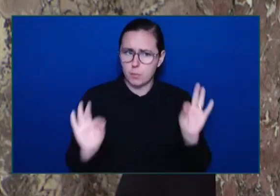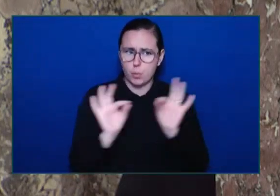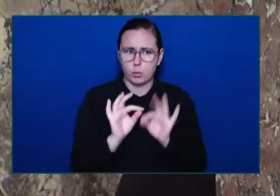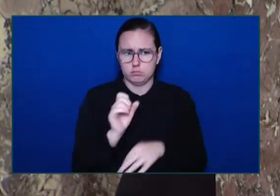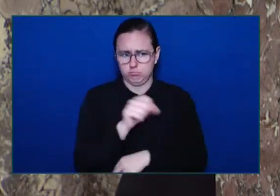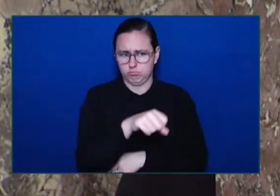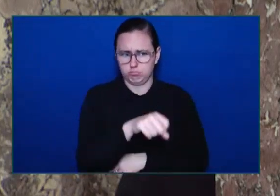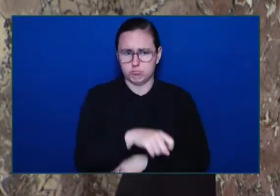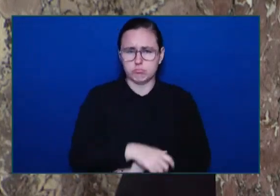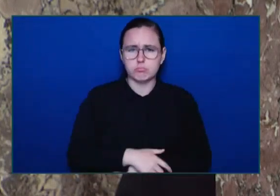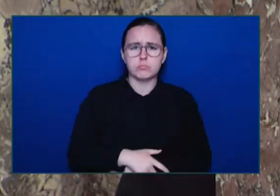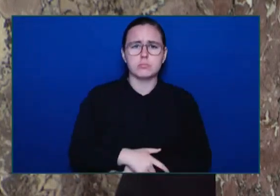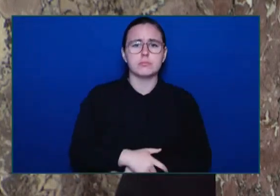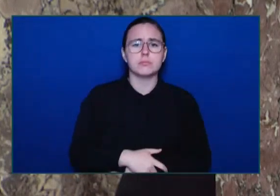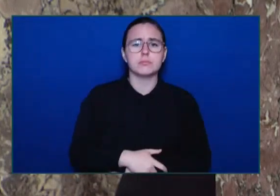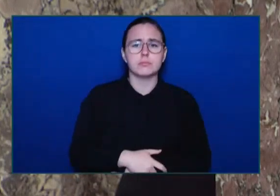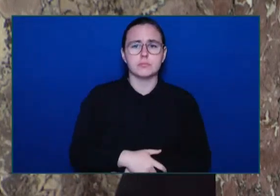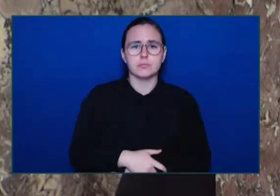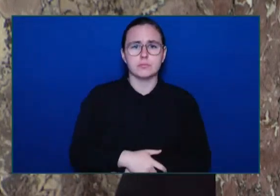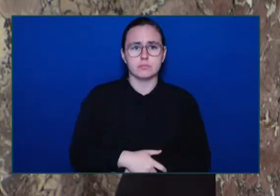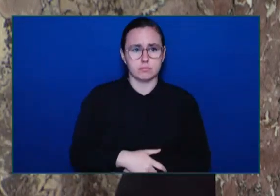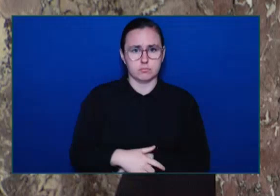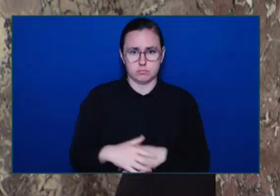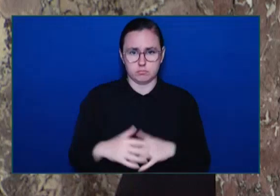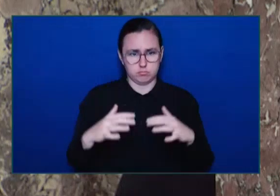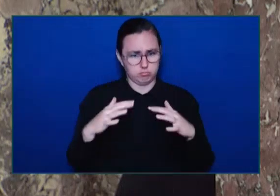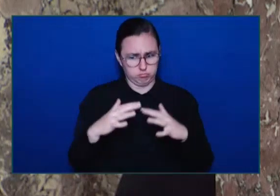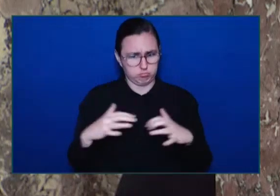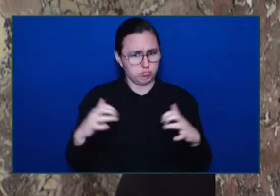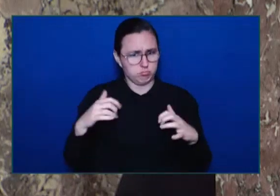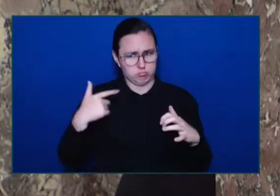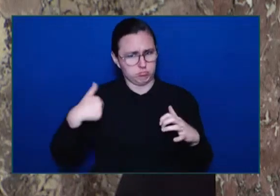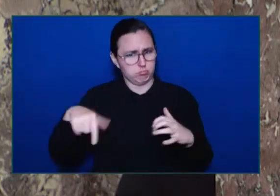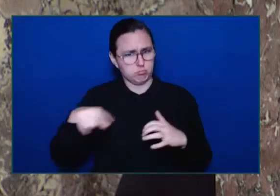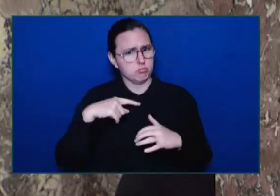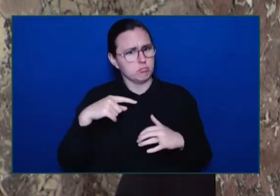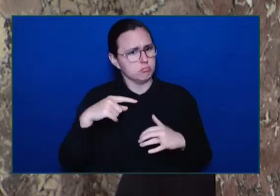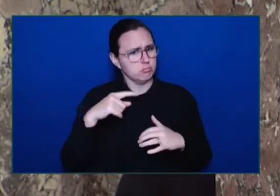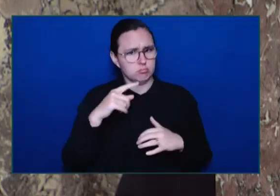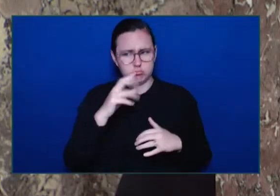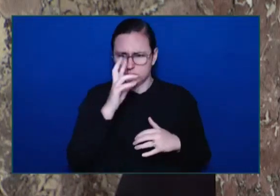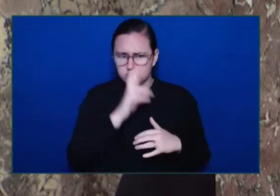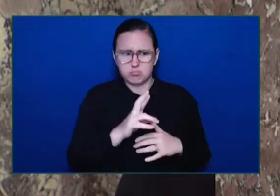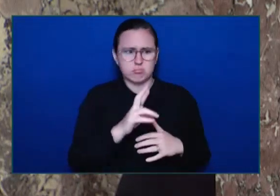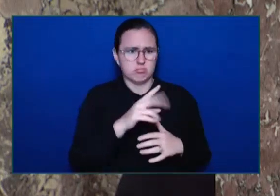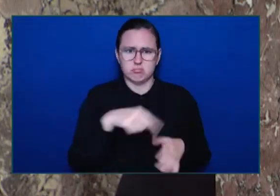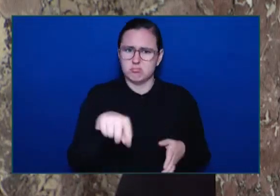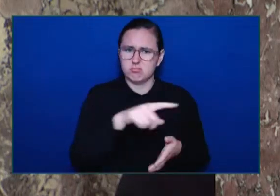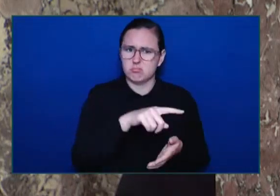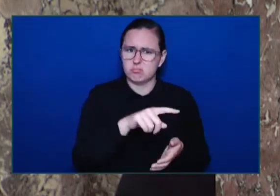House respect workers. They respect their right to earn a good living. Especially the lawyers?